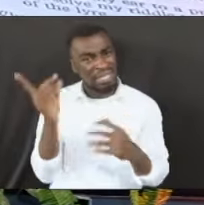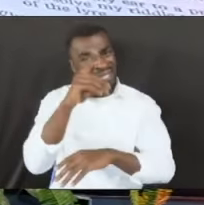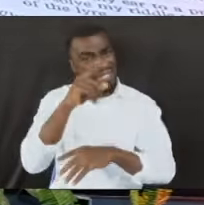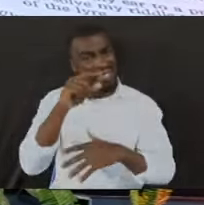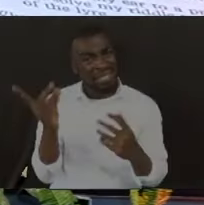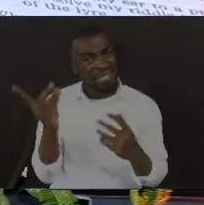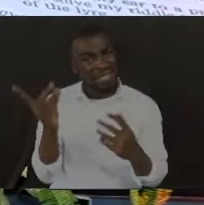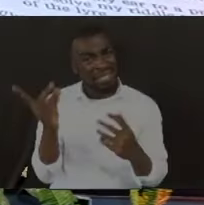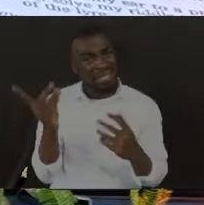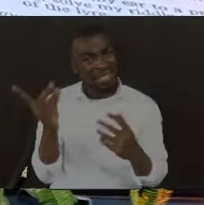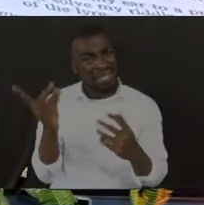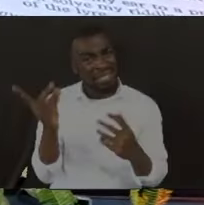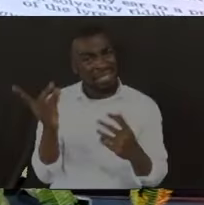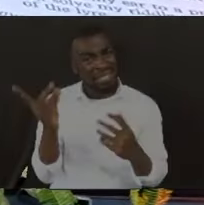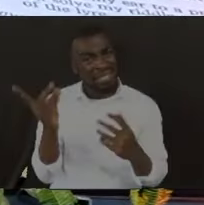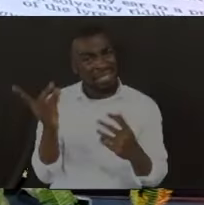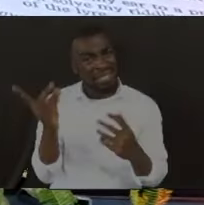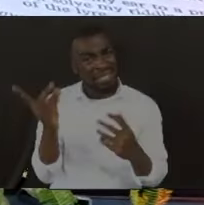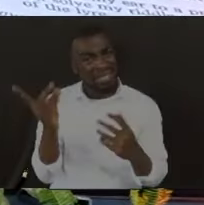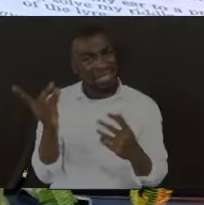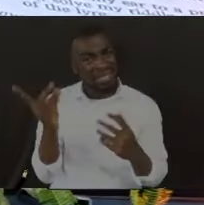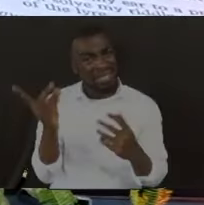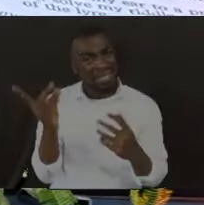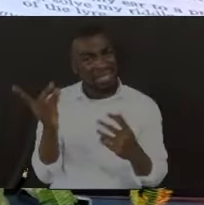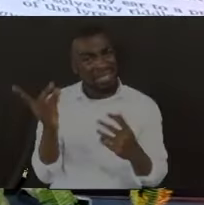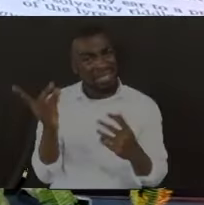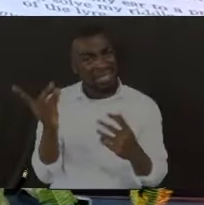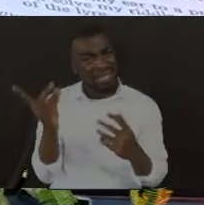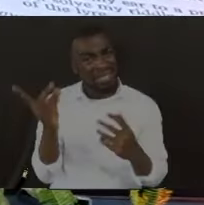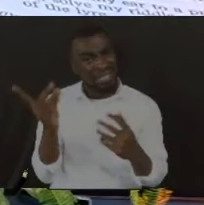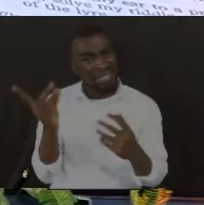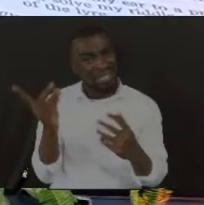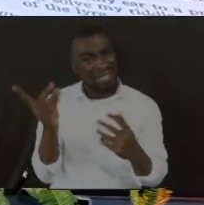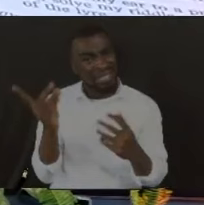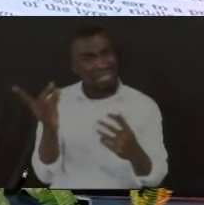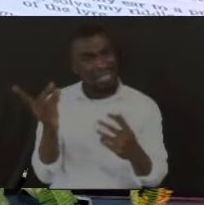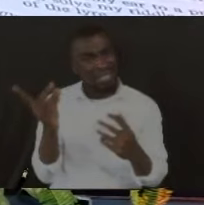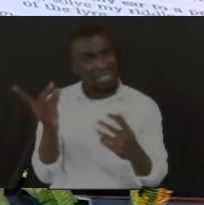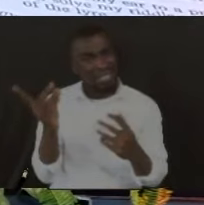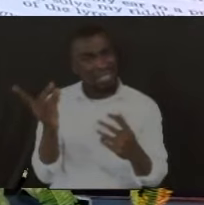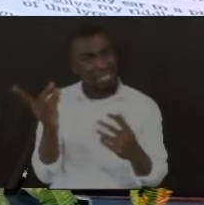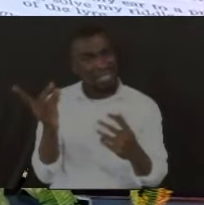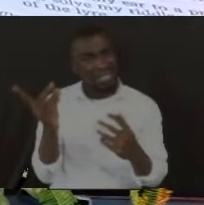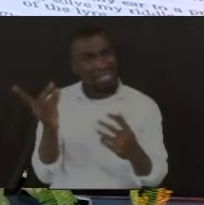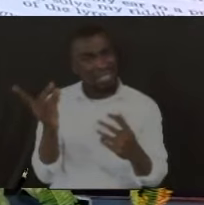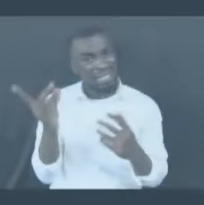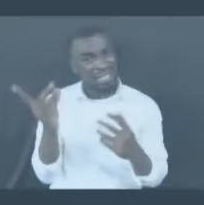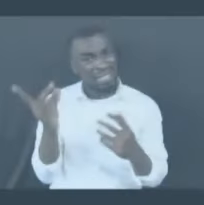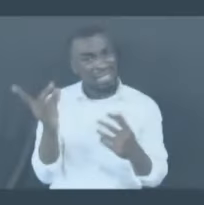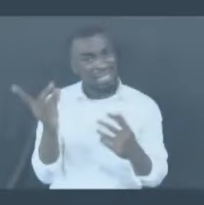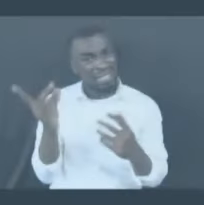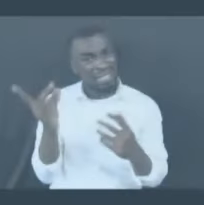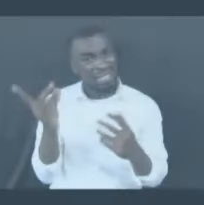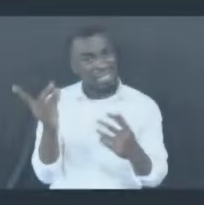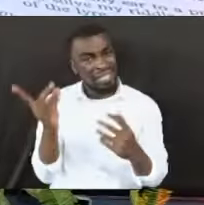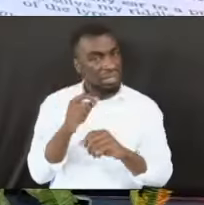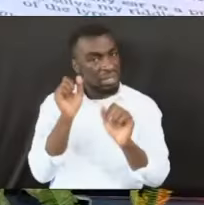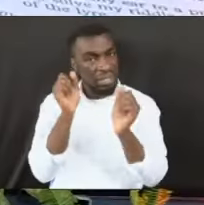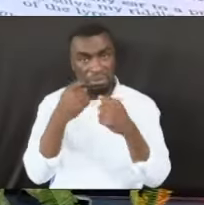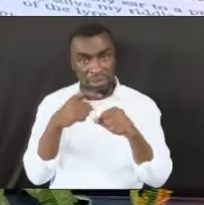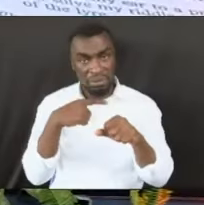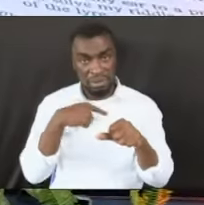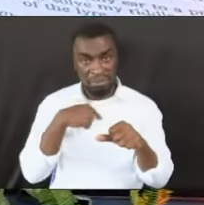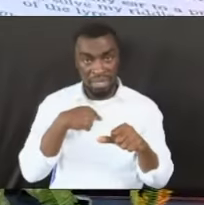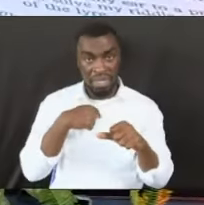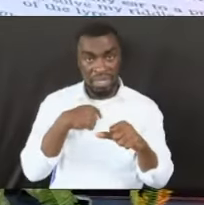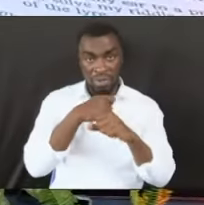later. So I called the pastor, I told him, apparently I cannot make it this year. I don't know whether it's